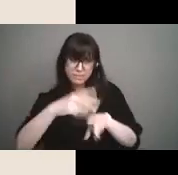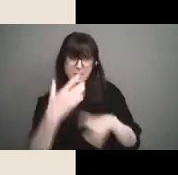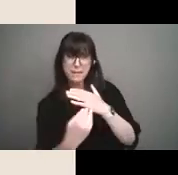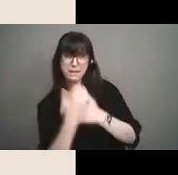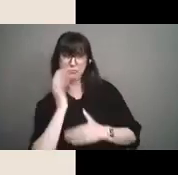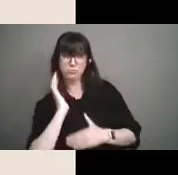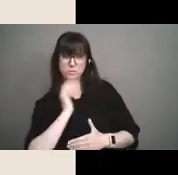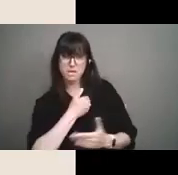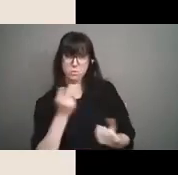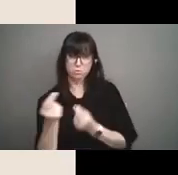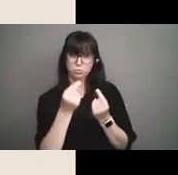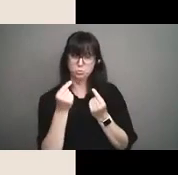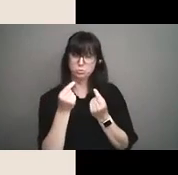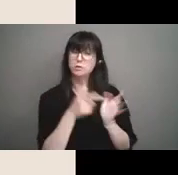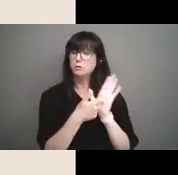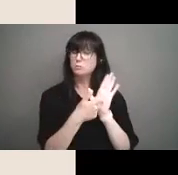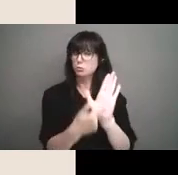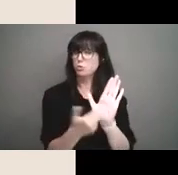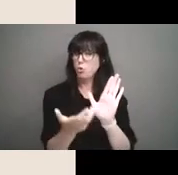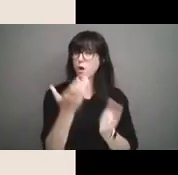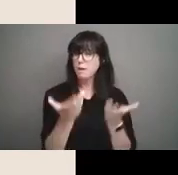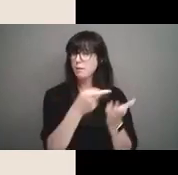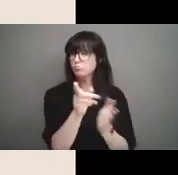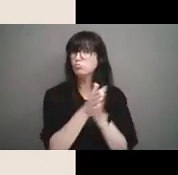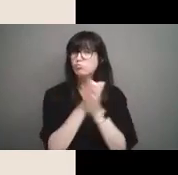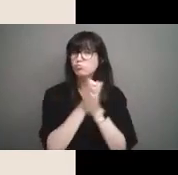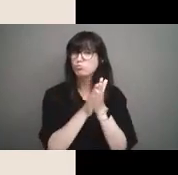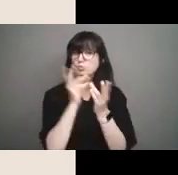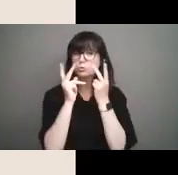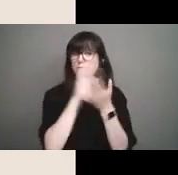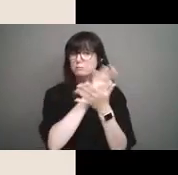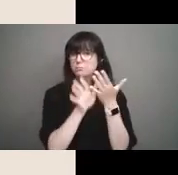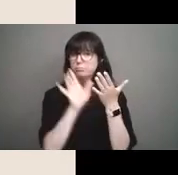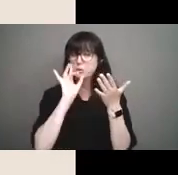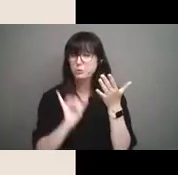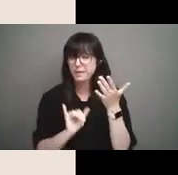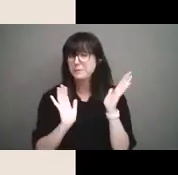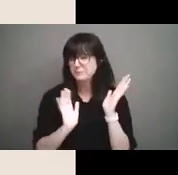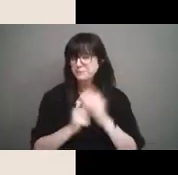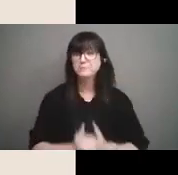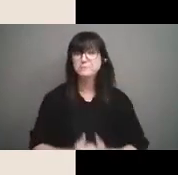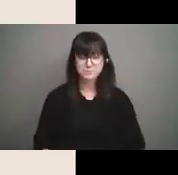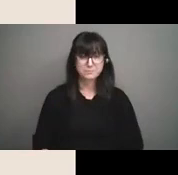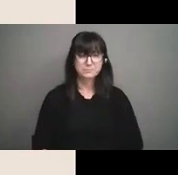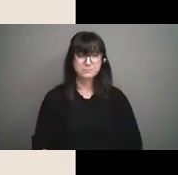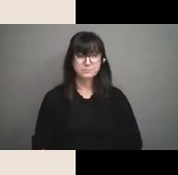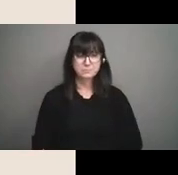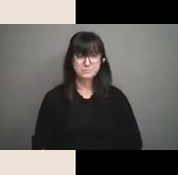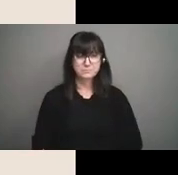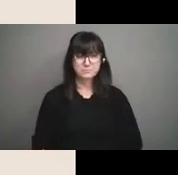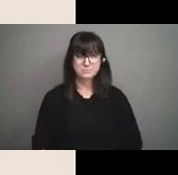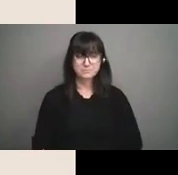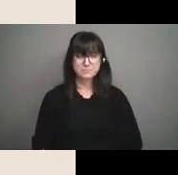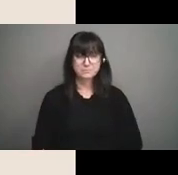wanted to share what those were with you, because I thought you might be interested in some of them, separate and above Lonely No More. So let's go through that